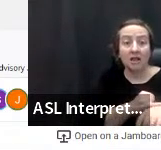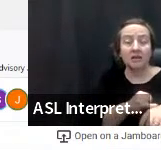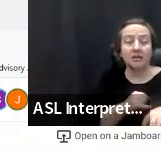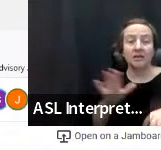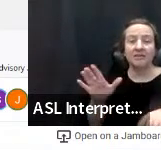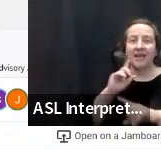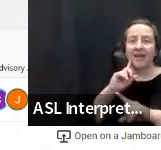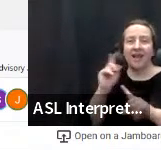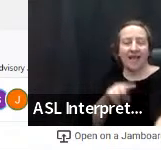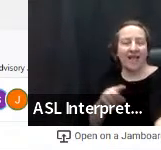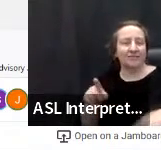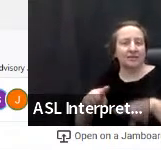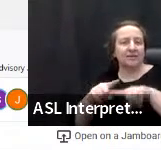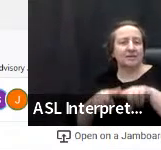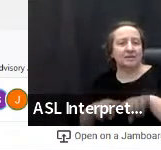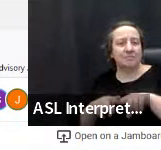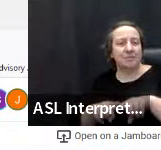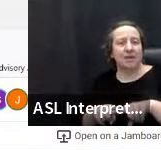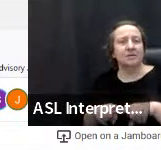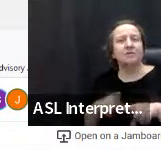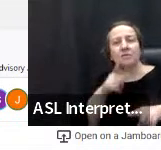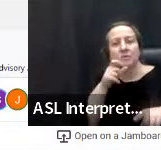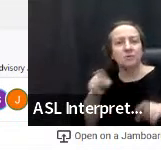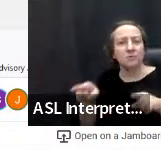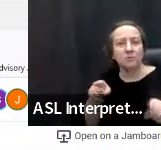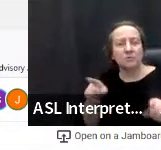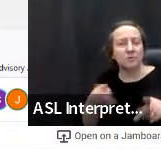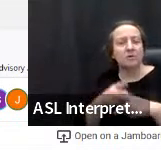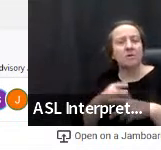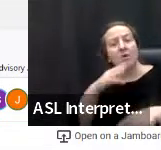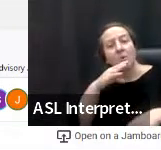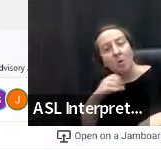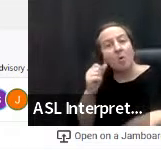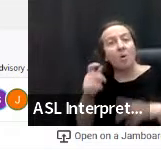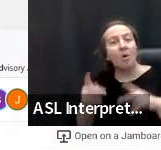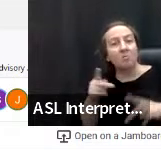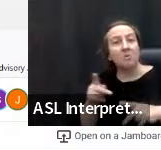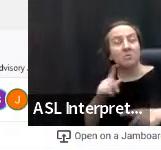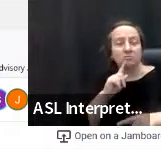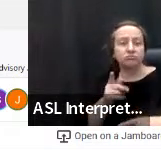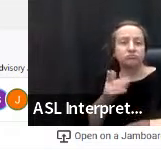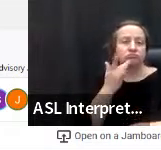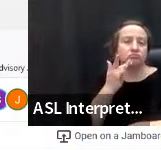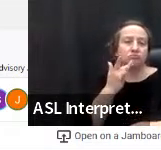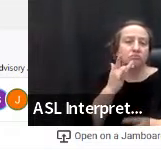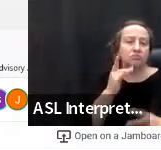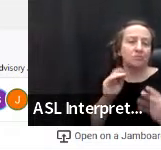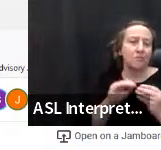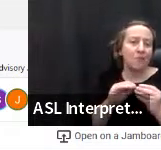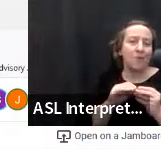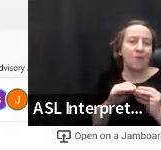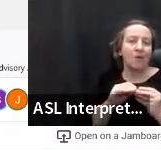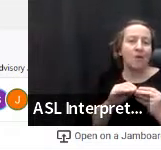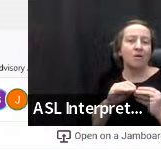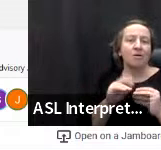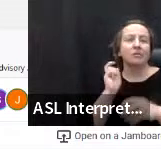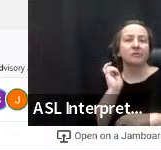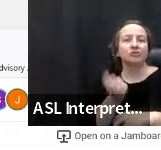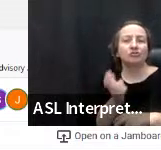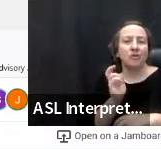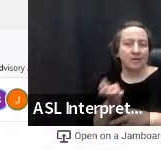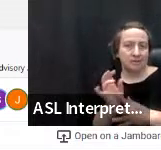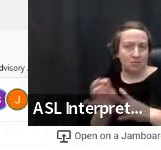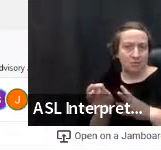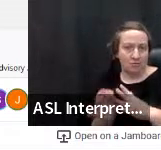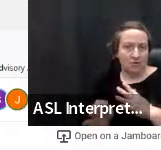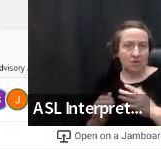answers depend on the demographic. The older people really want more transit option, and